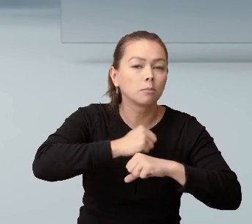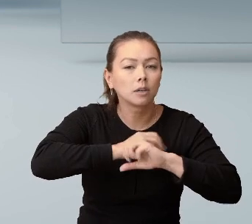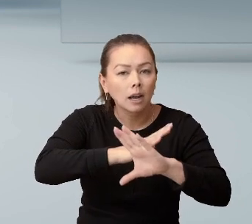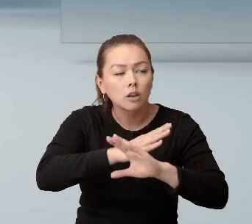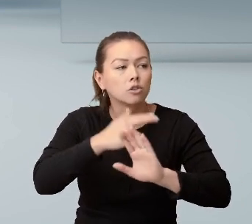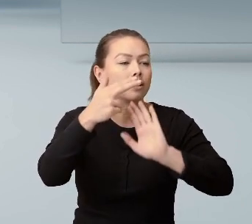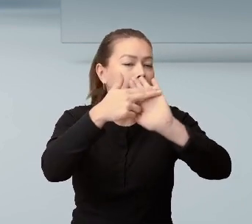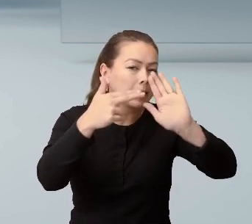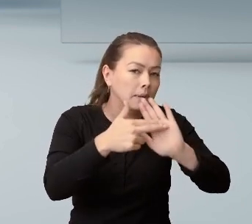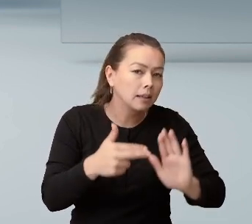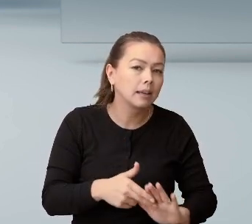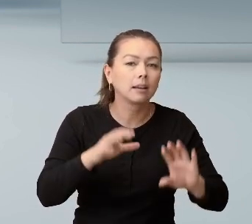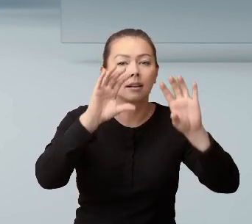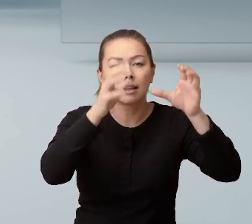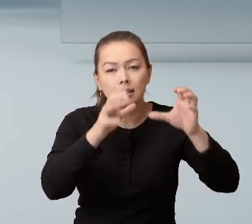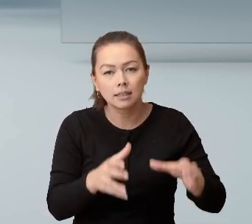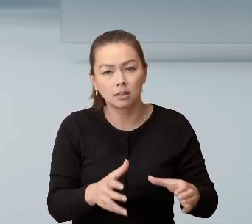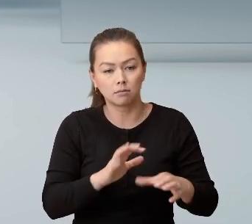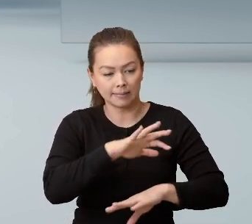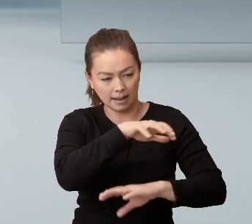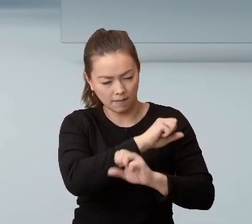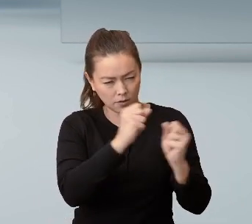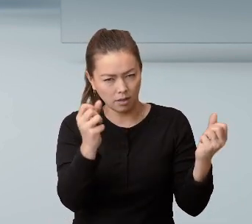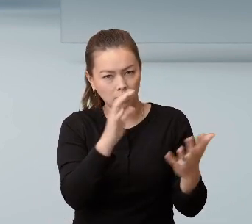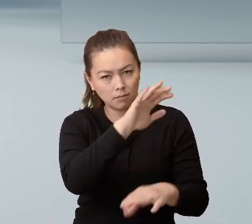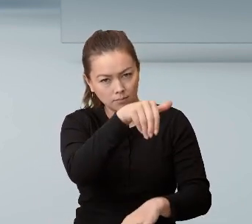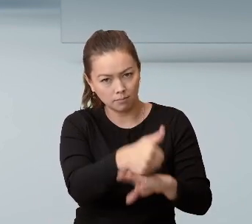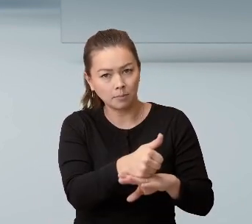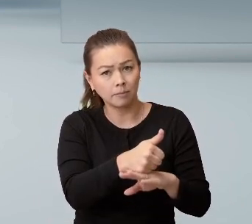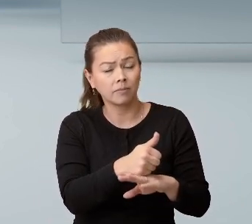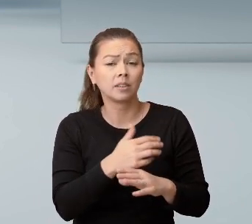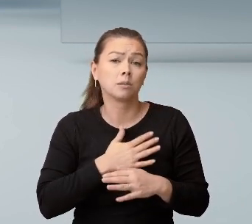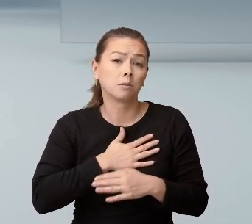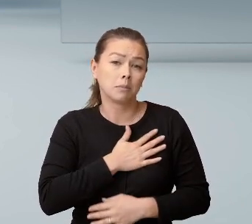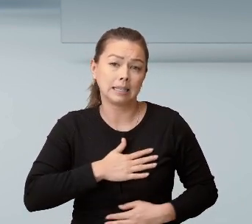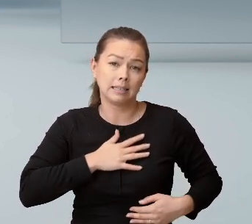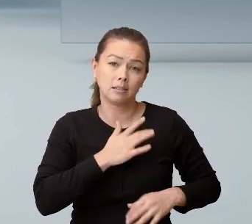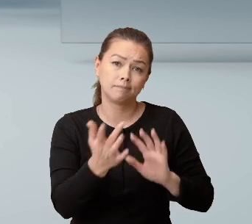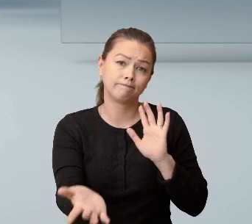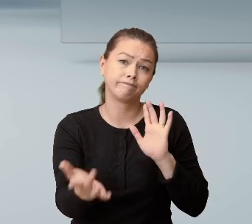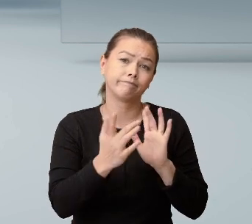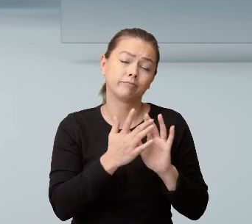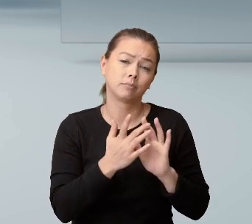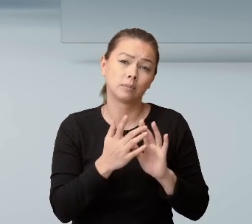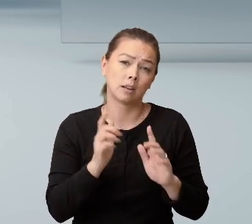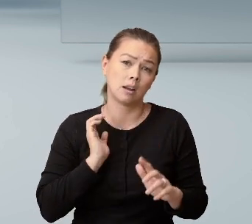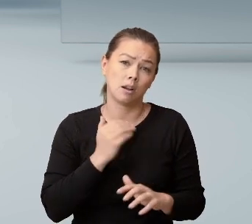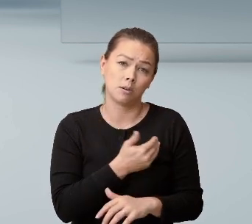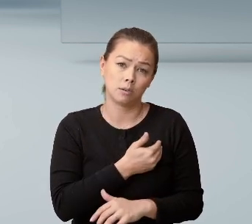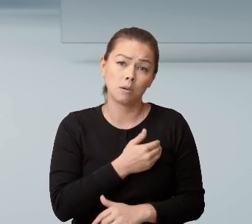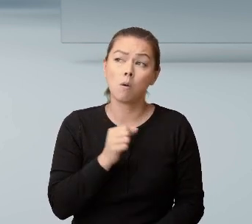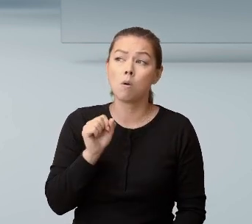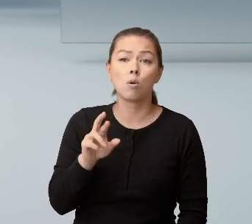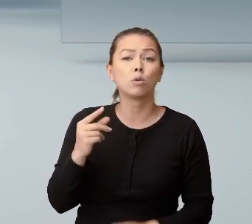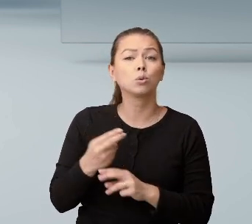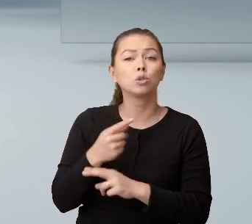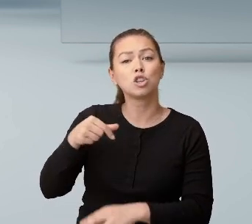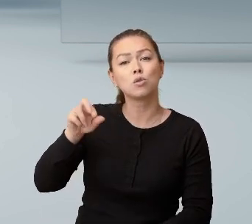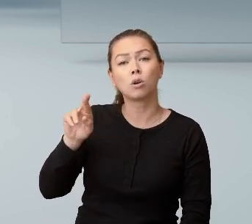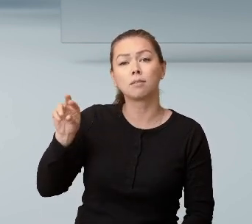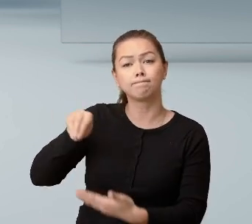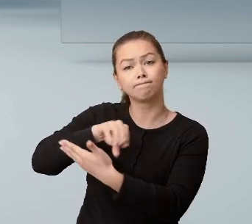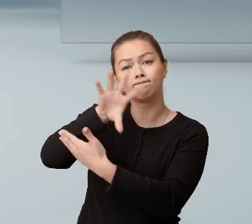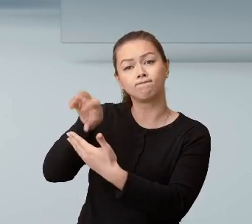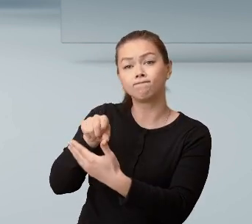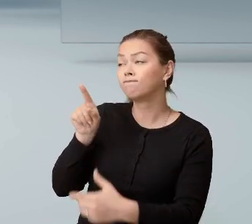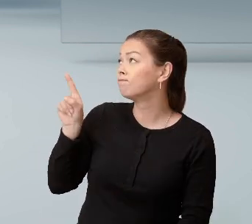labeling, classification components put in place. So please feel free to reach out to our group or use the